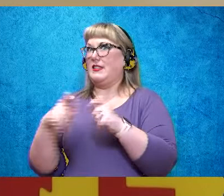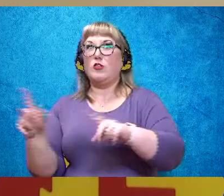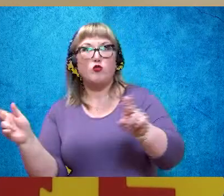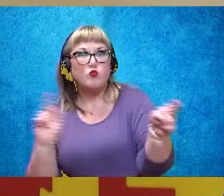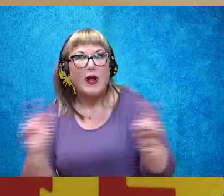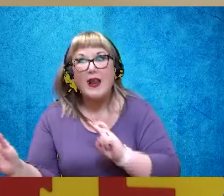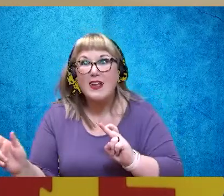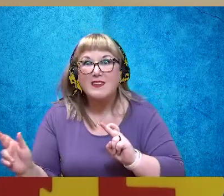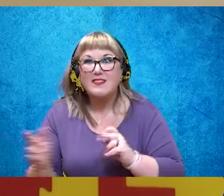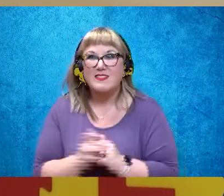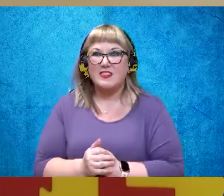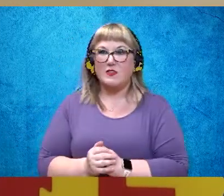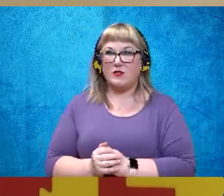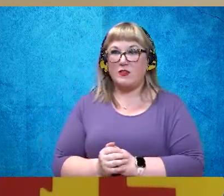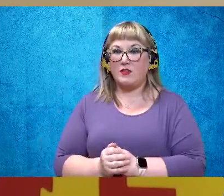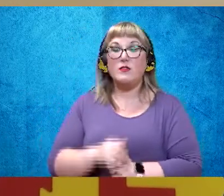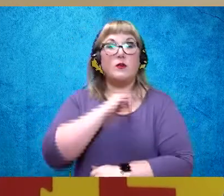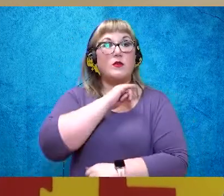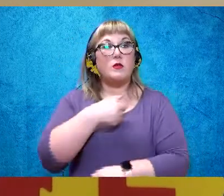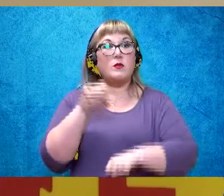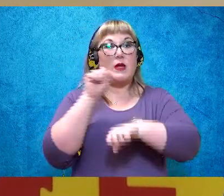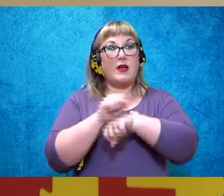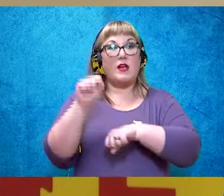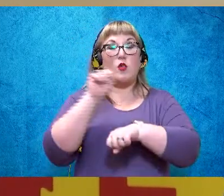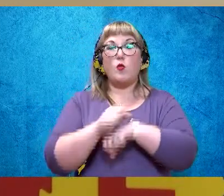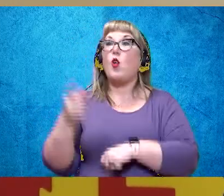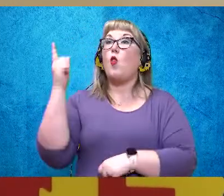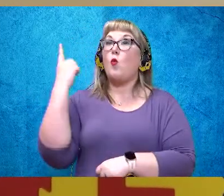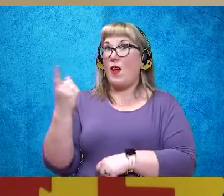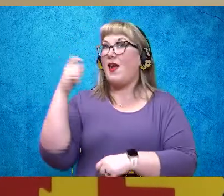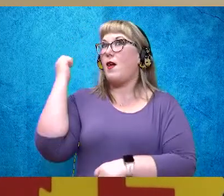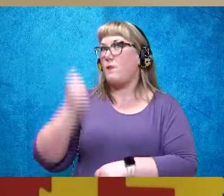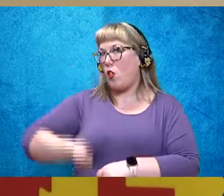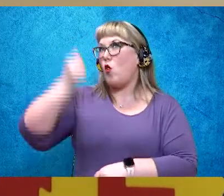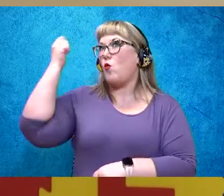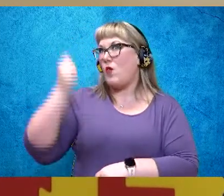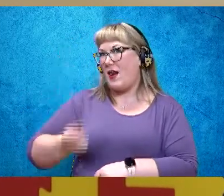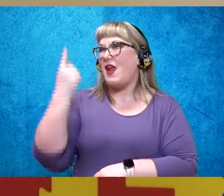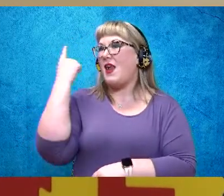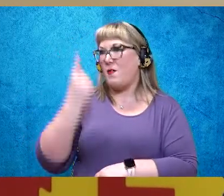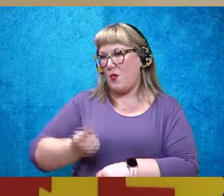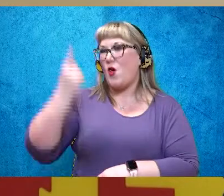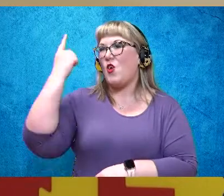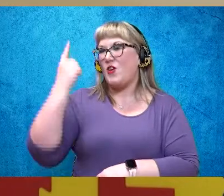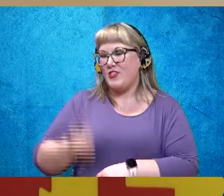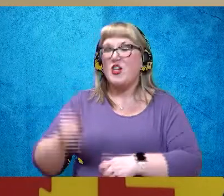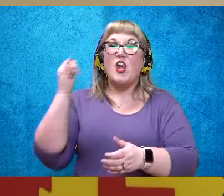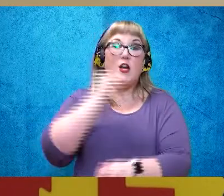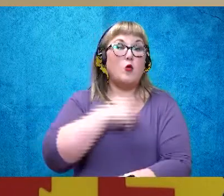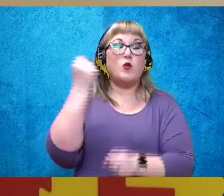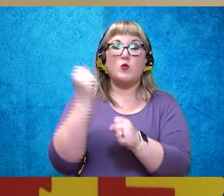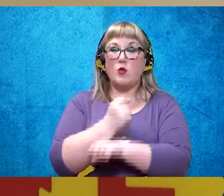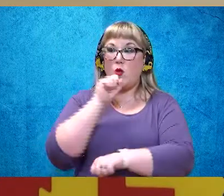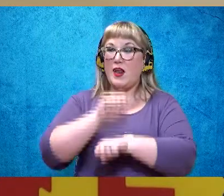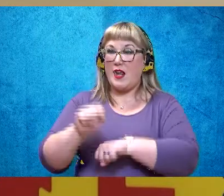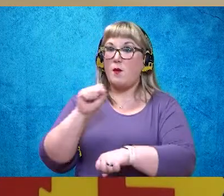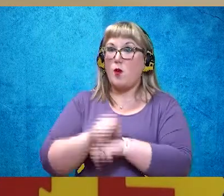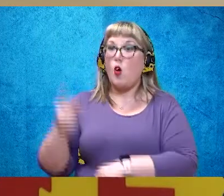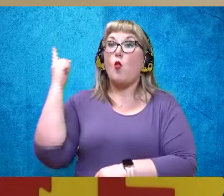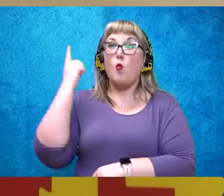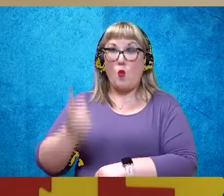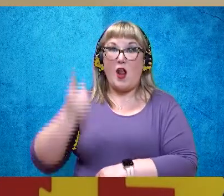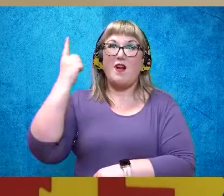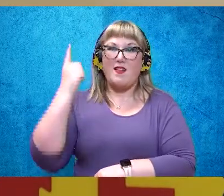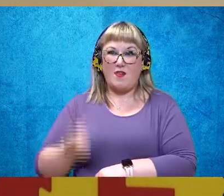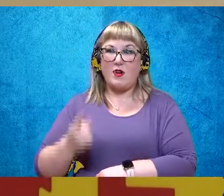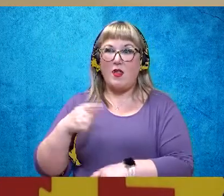ready? Johnny works with one hammer, one hammer, one hammer. Johnny works with one hammer,